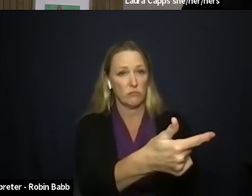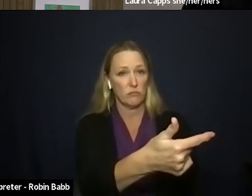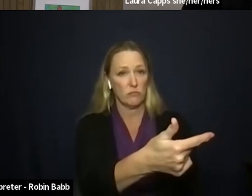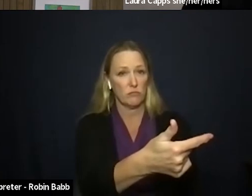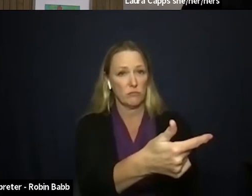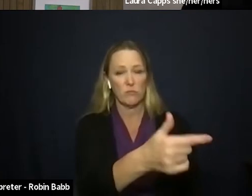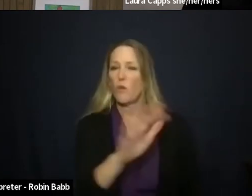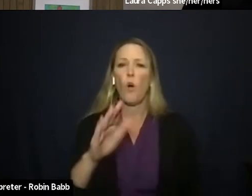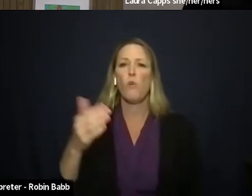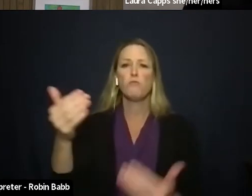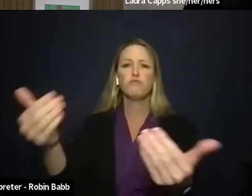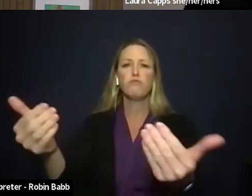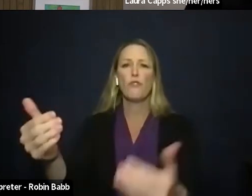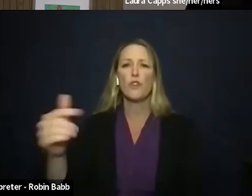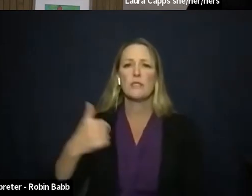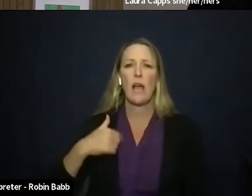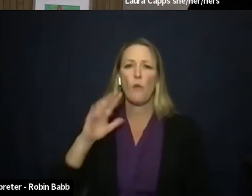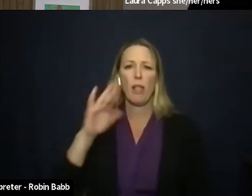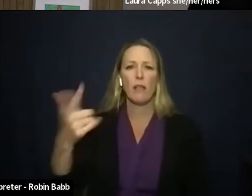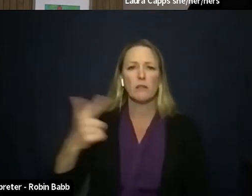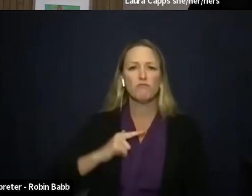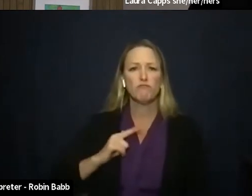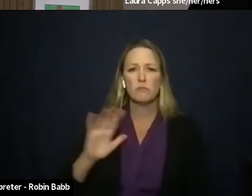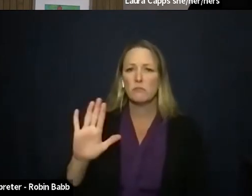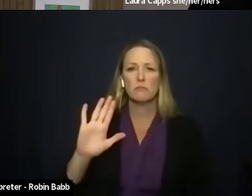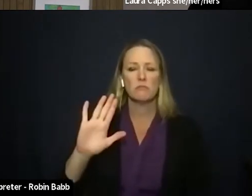go ahead president i'll speak after you